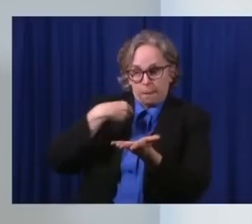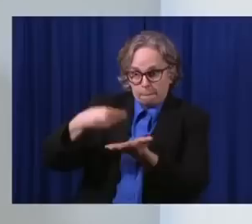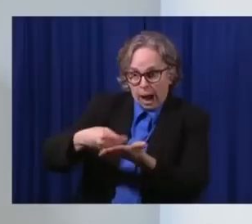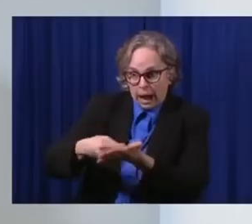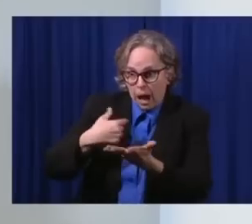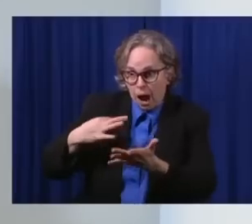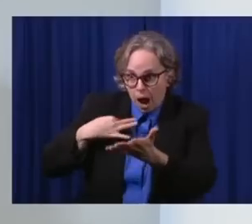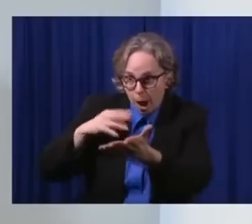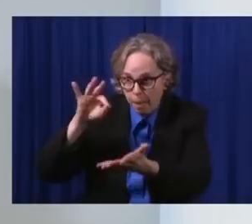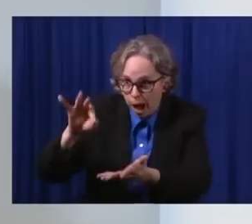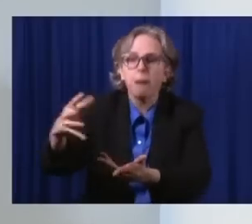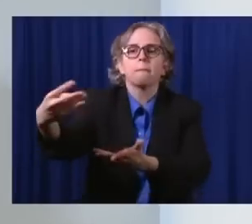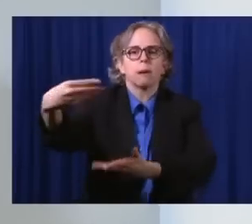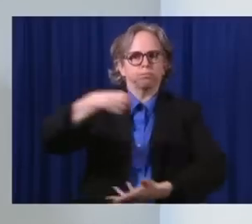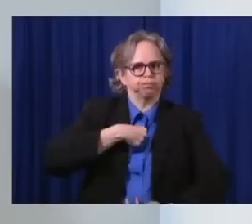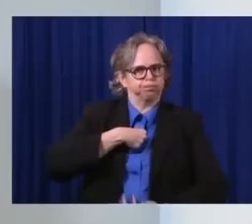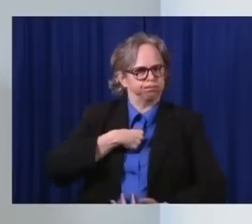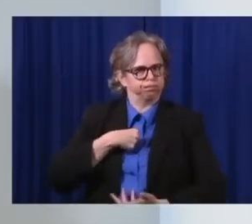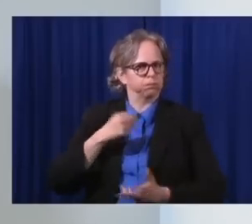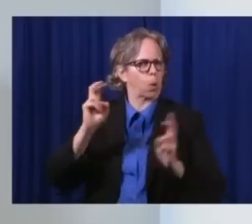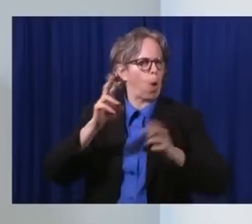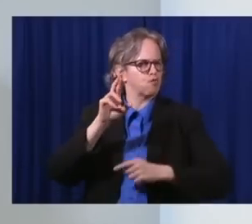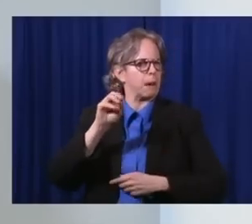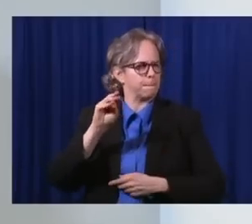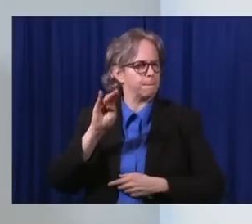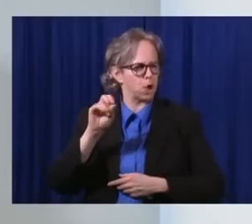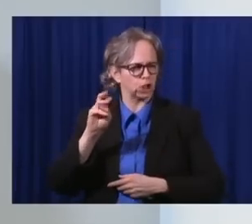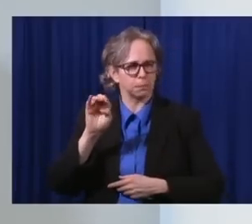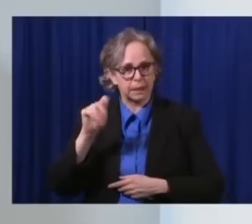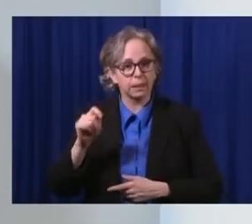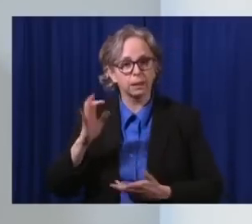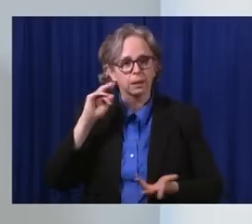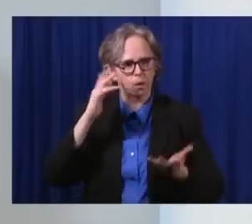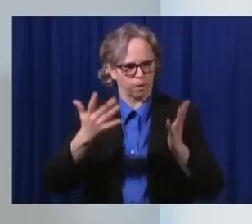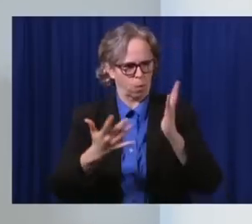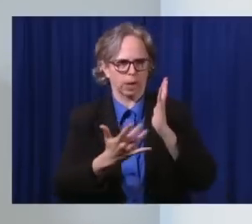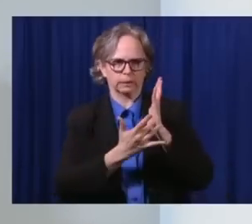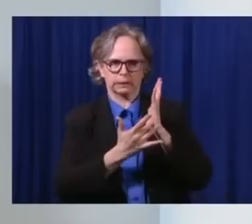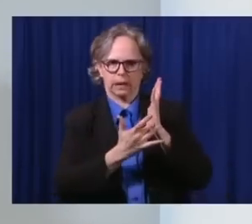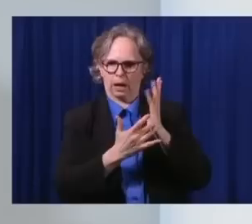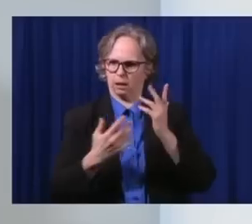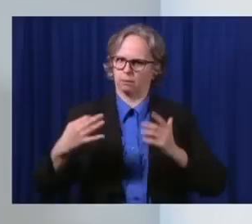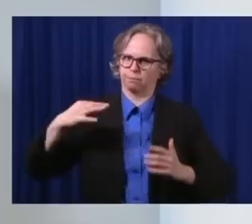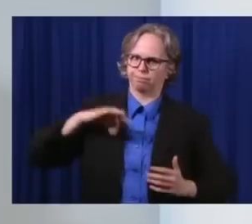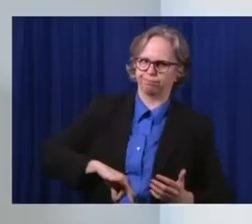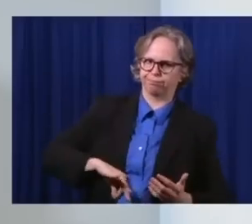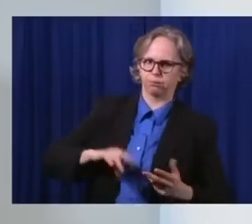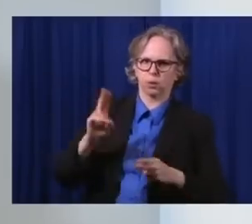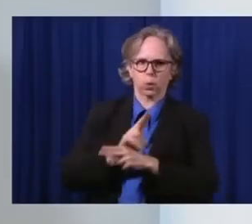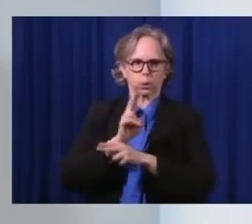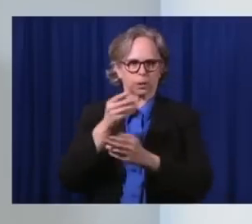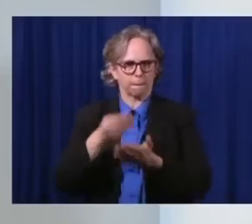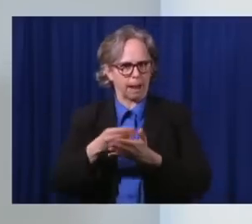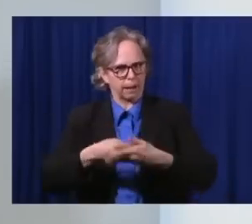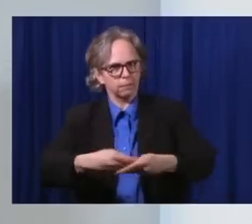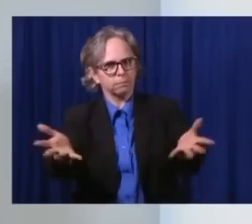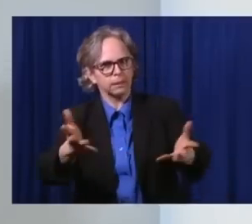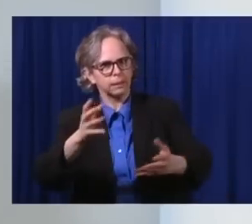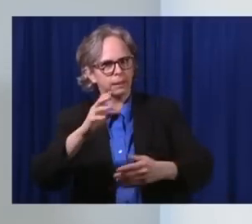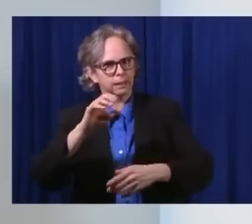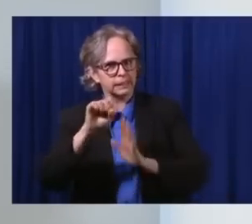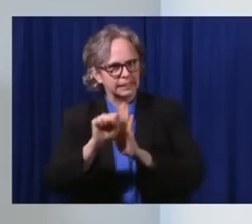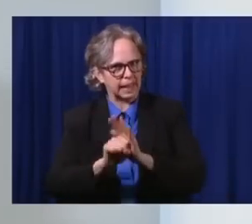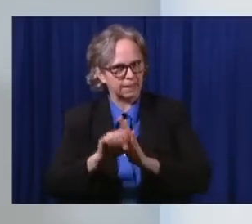4,232 tech-focused credentials to be earned by people around the state. And we are also announcing the launch of the fourth